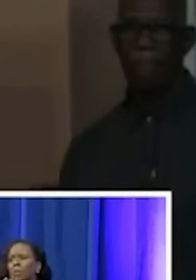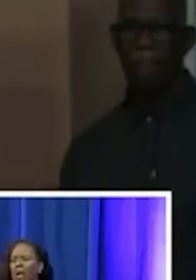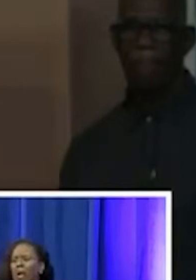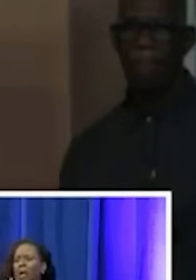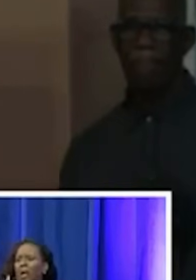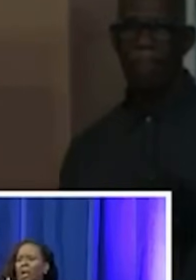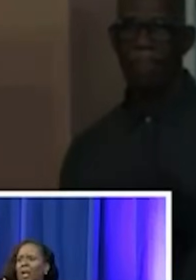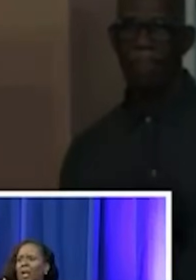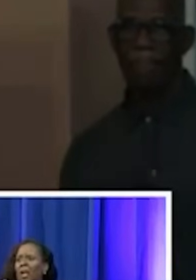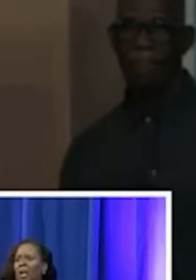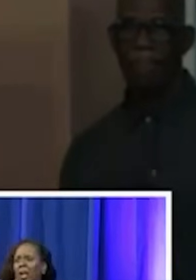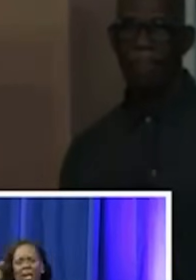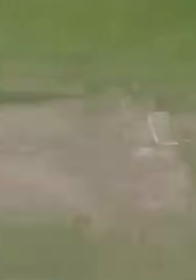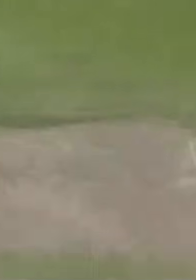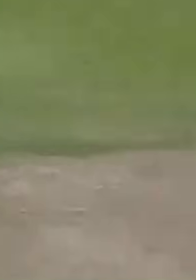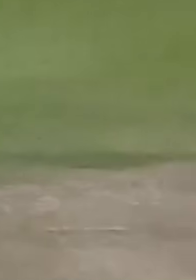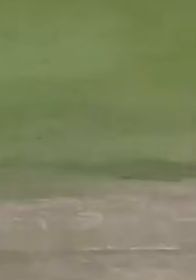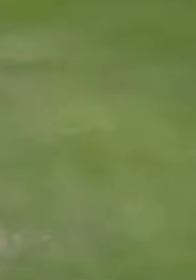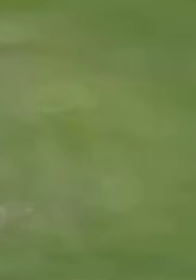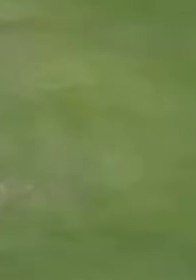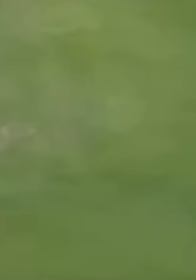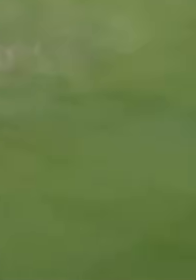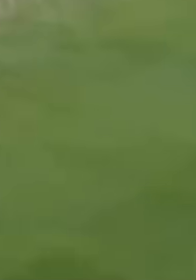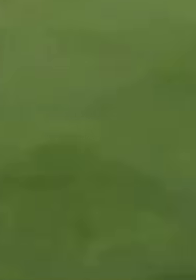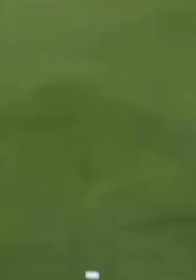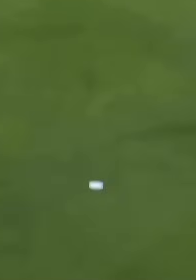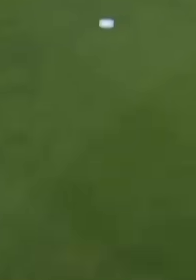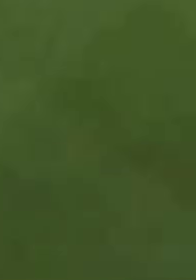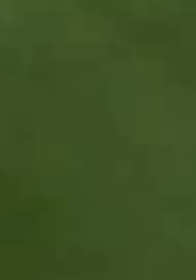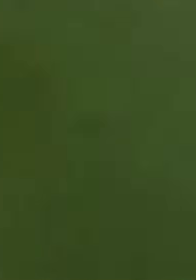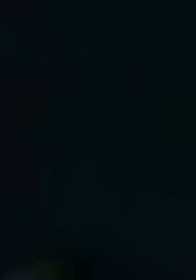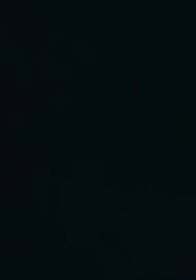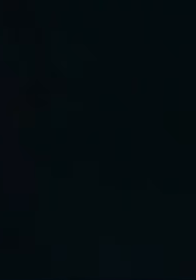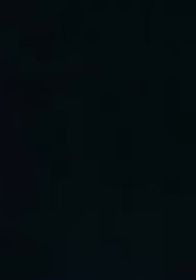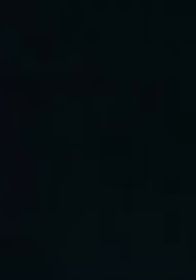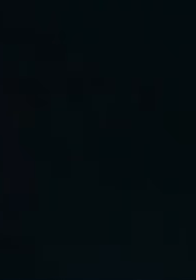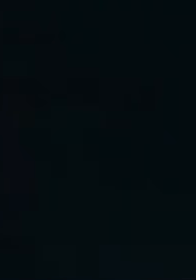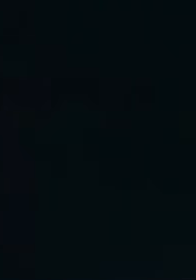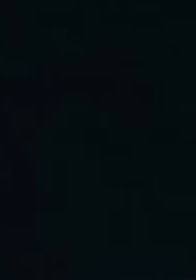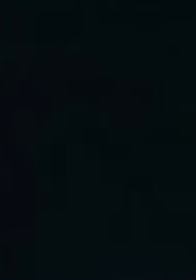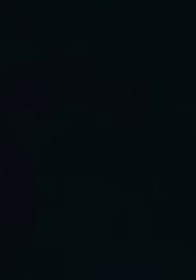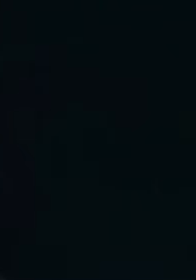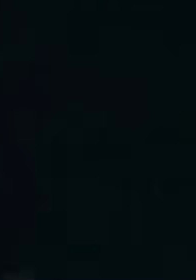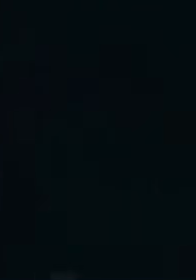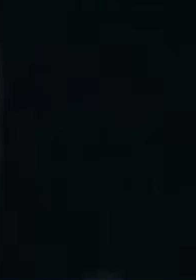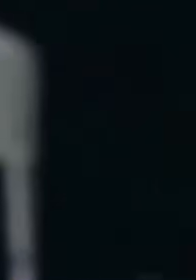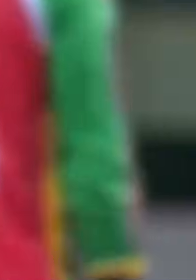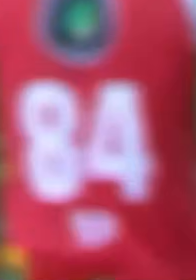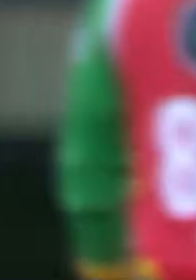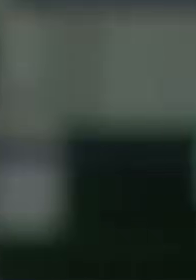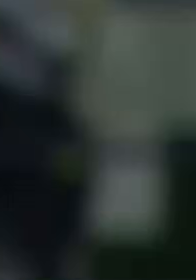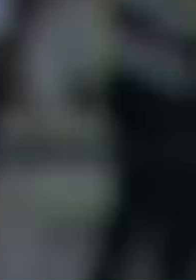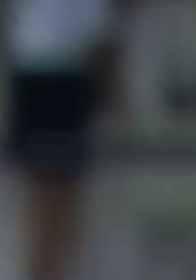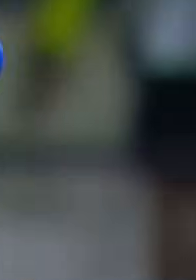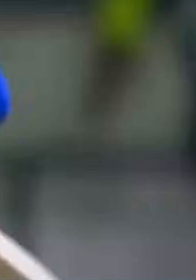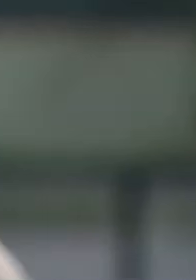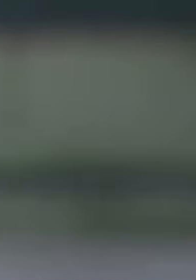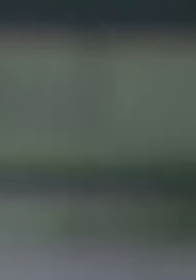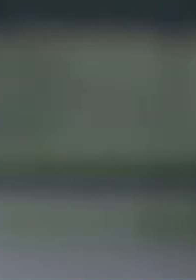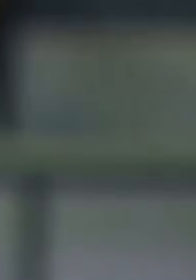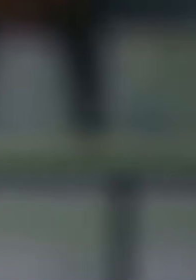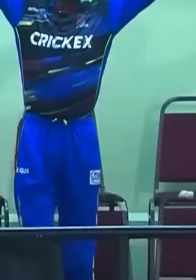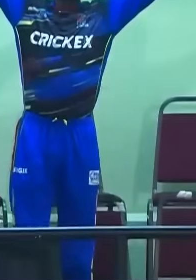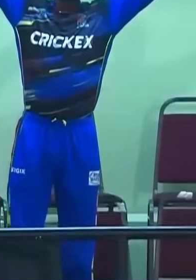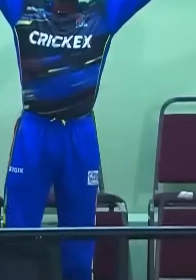Frost. And in sports, only one CPL playoff spot remains after the Falcons clinched their first